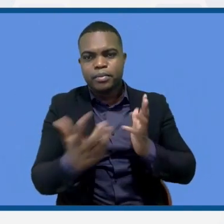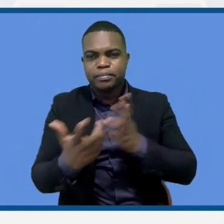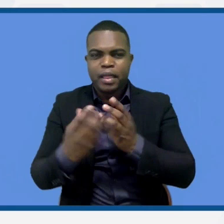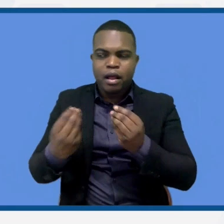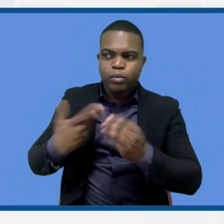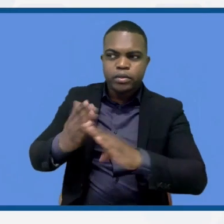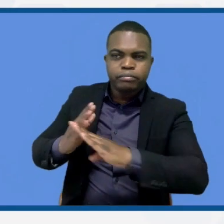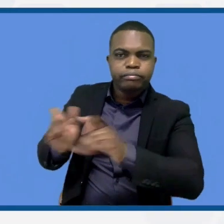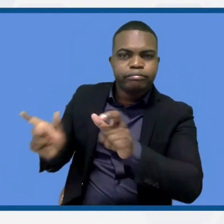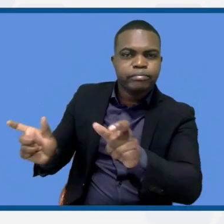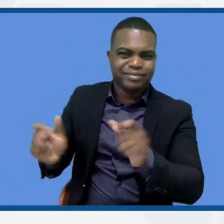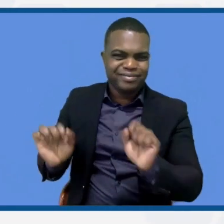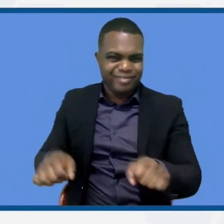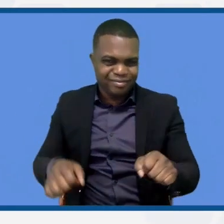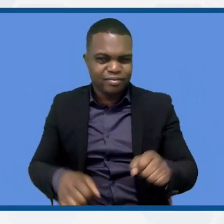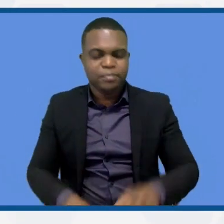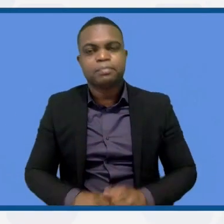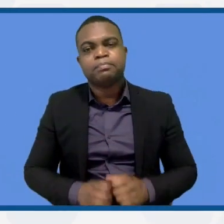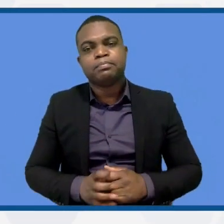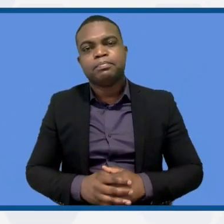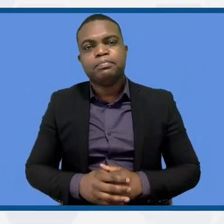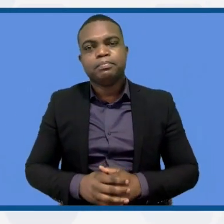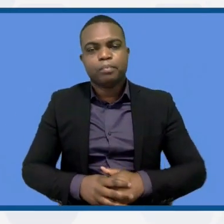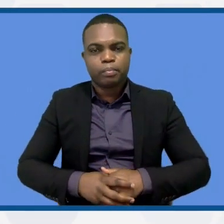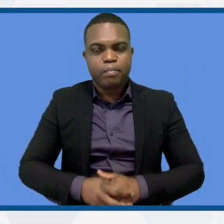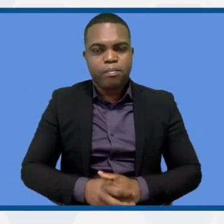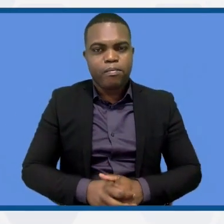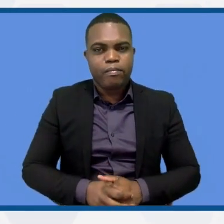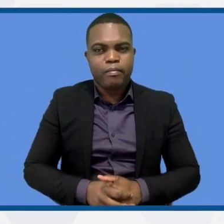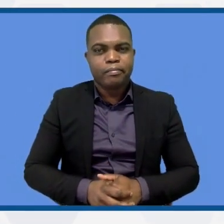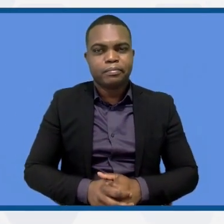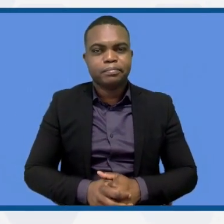facilities, dealing with water, oil,